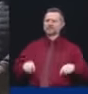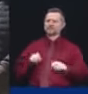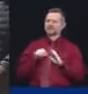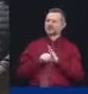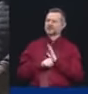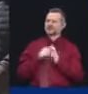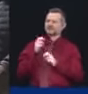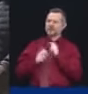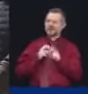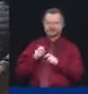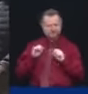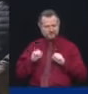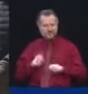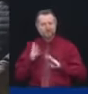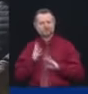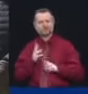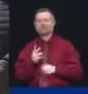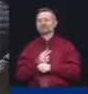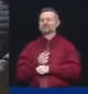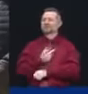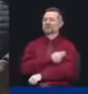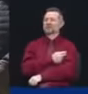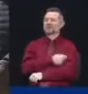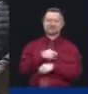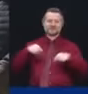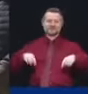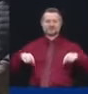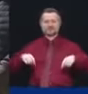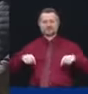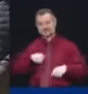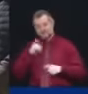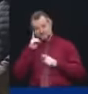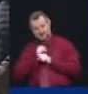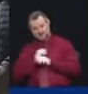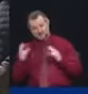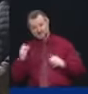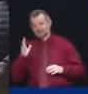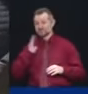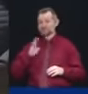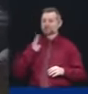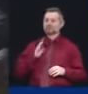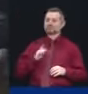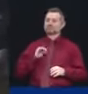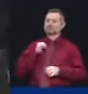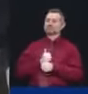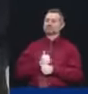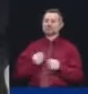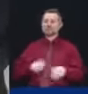Fair Expo Center. Who would have thought when we built that that's what it would turn into?